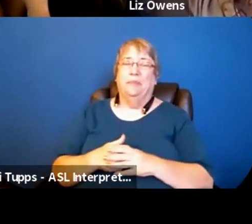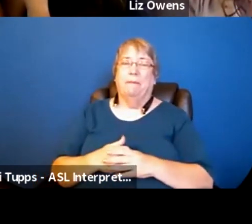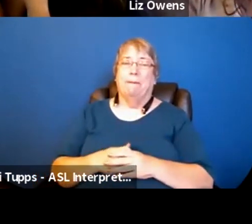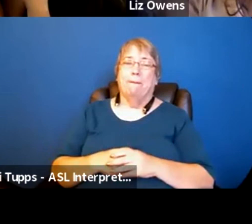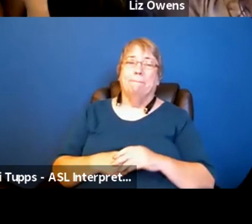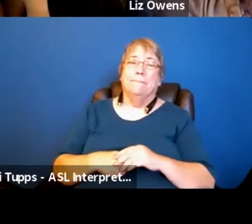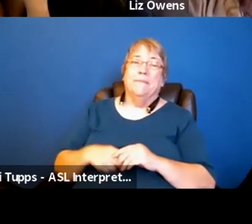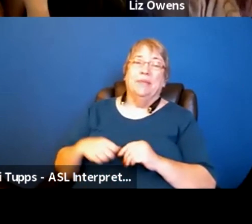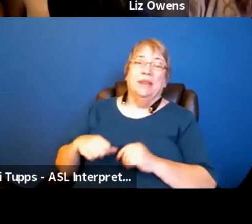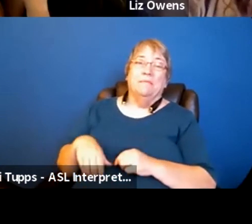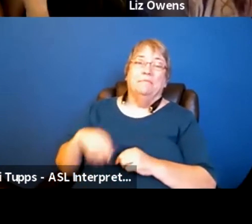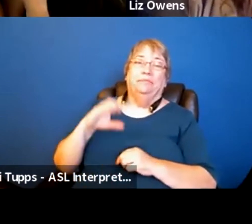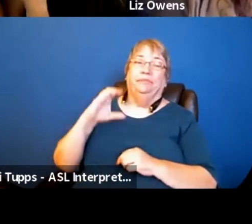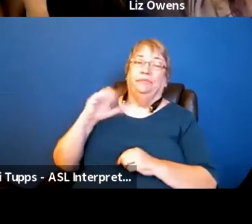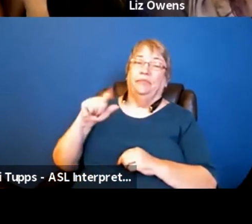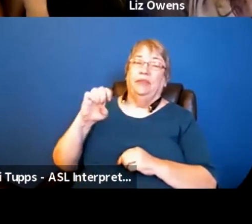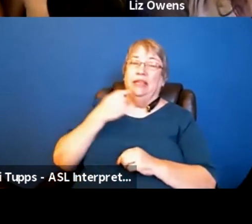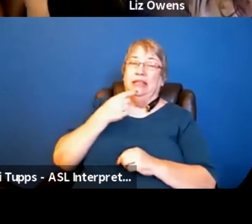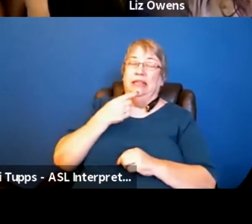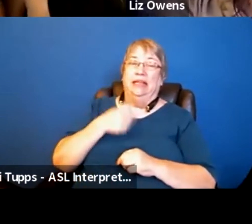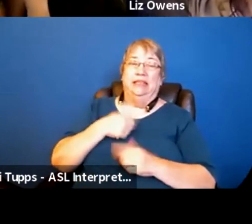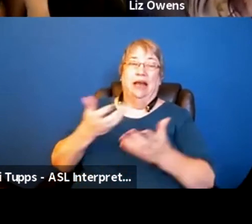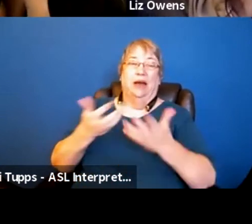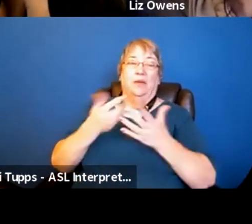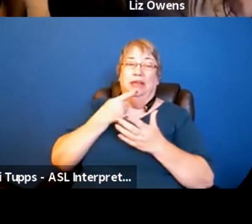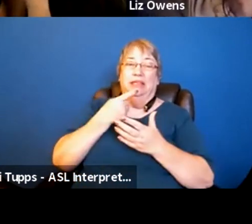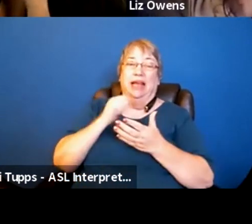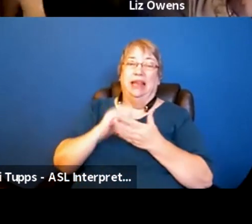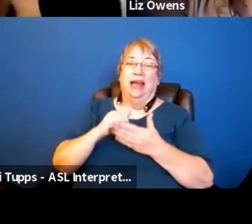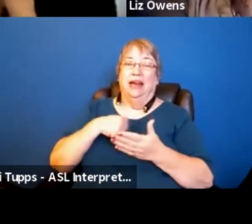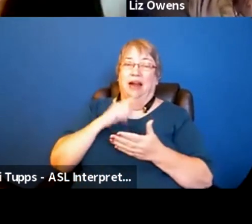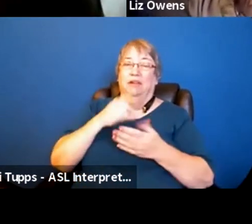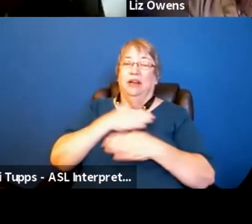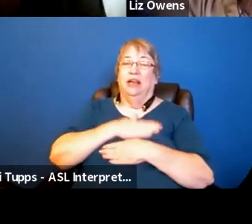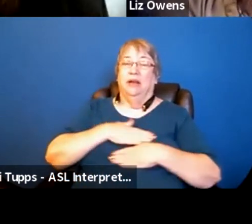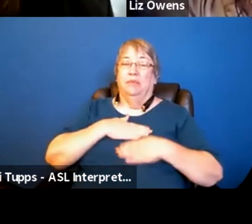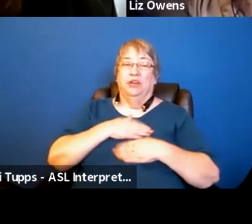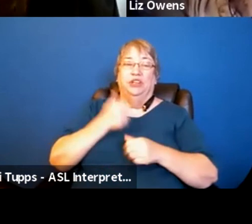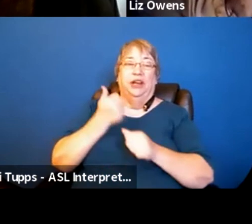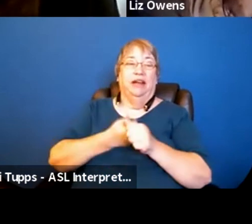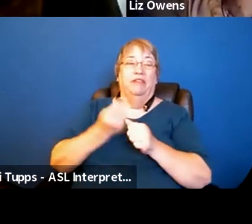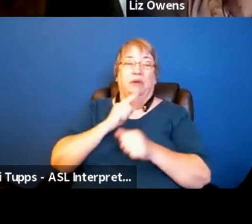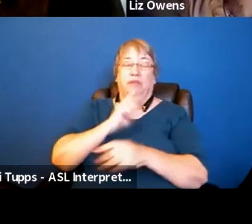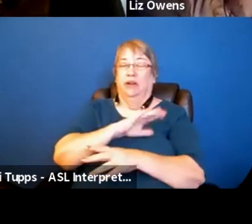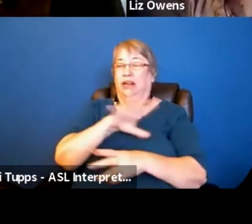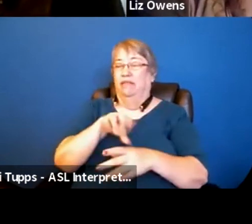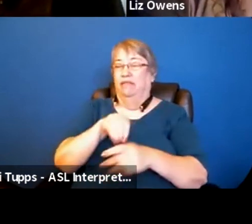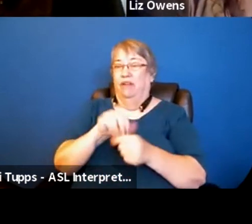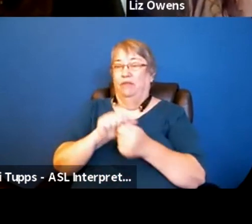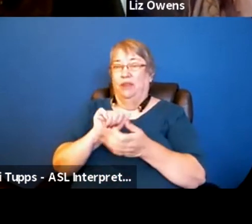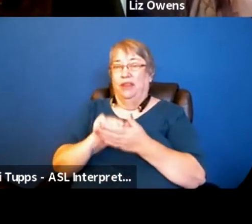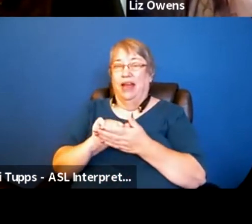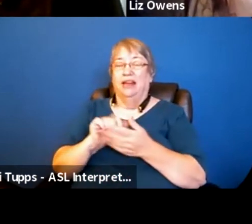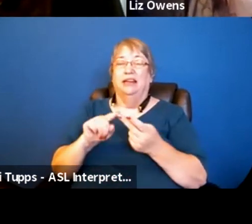Yeah, and I just think I just want to say that I really appreciate everybody engaging on this and our community partners. I know